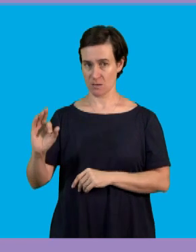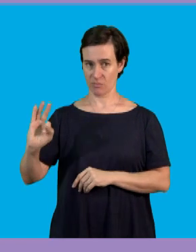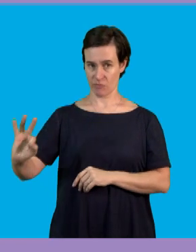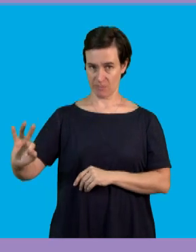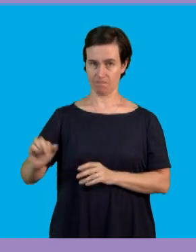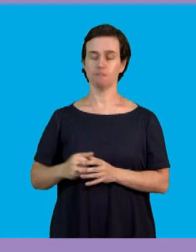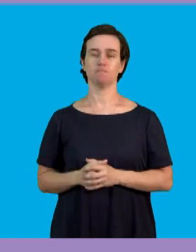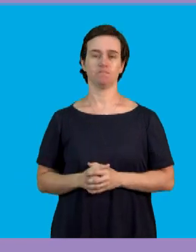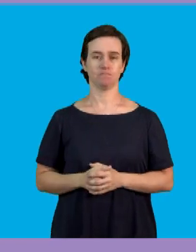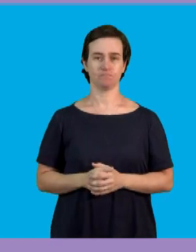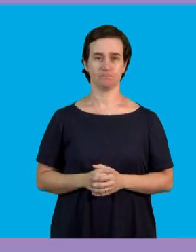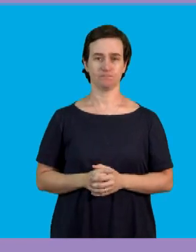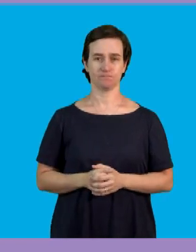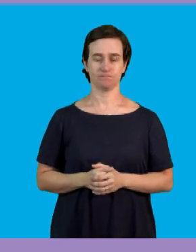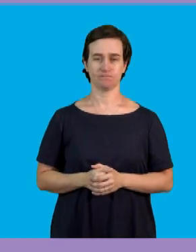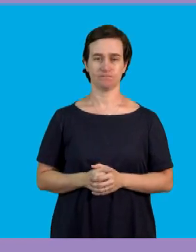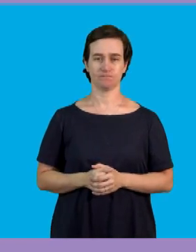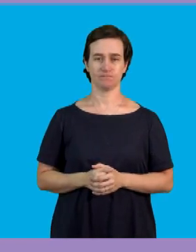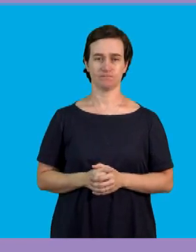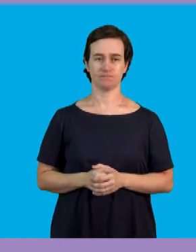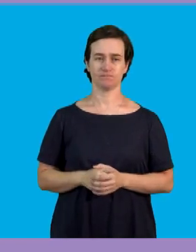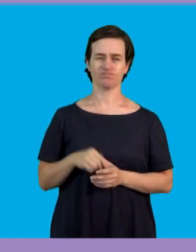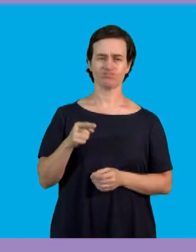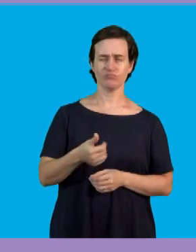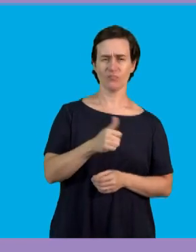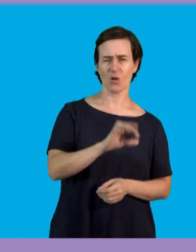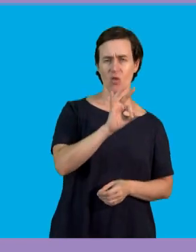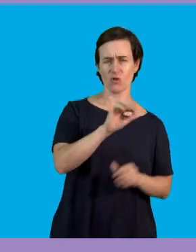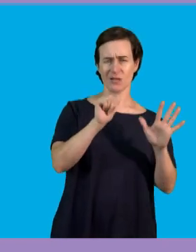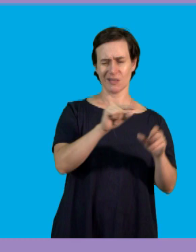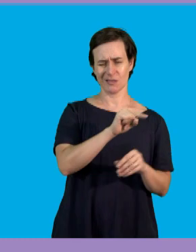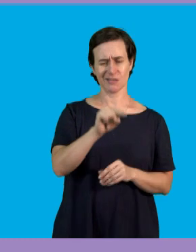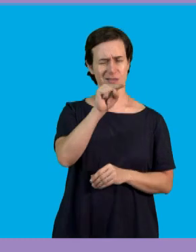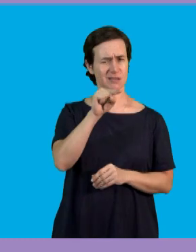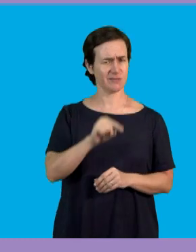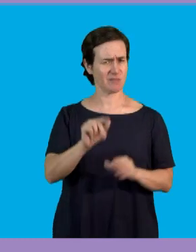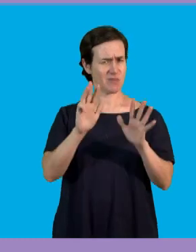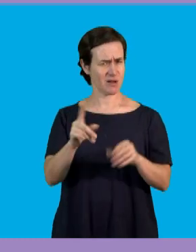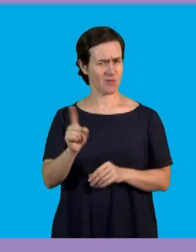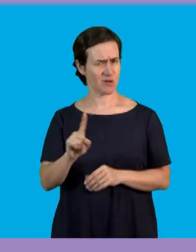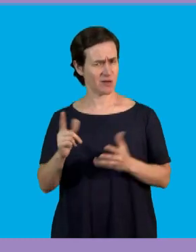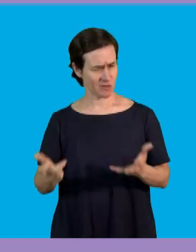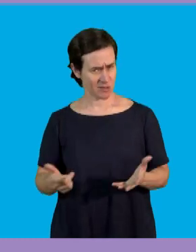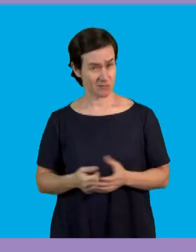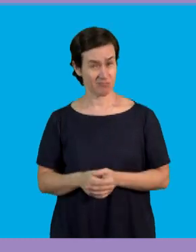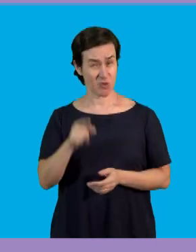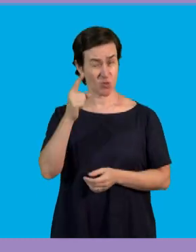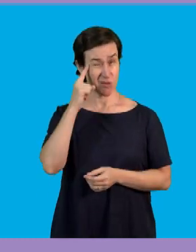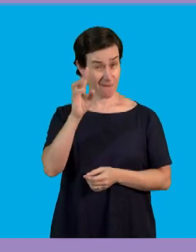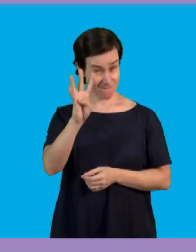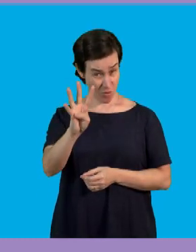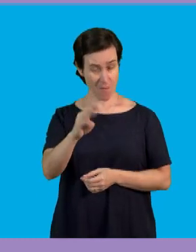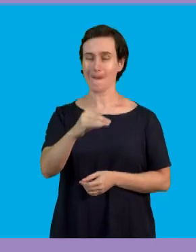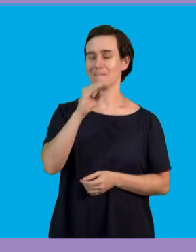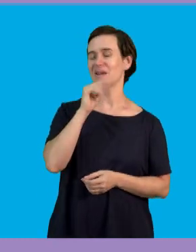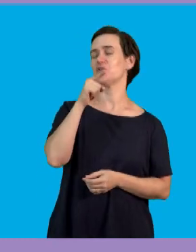to subtract the 3. So what is 36 divided by 9? If you are thinking of 4, then